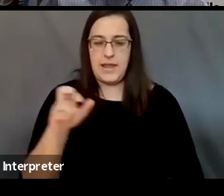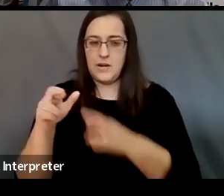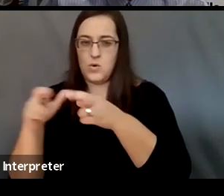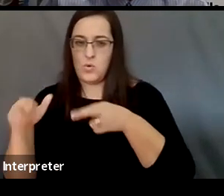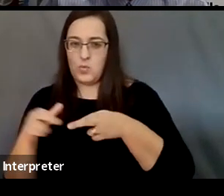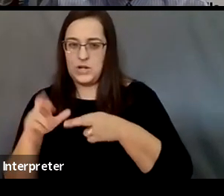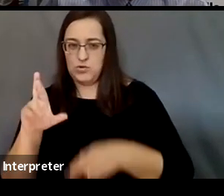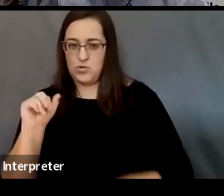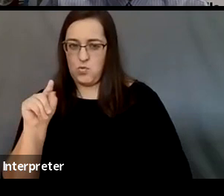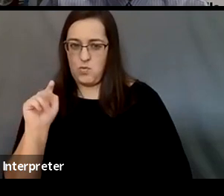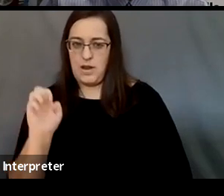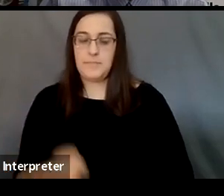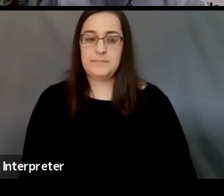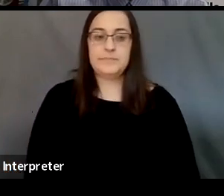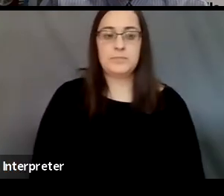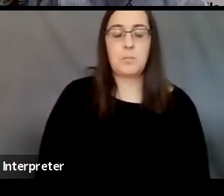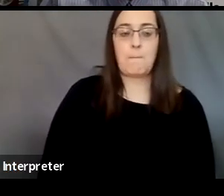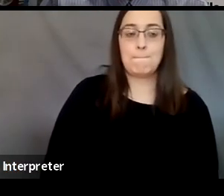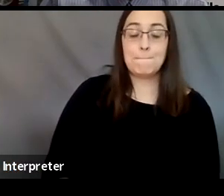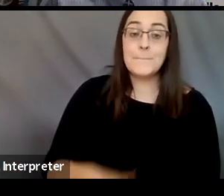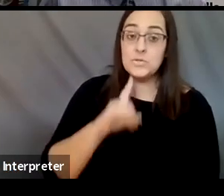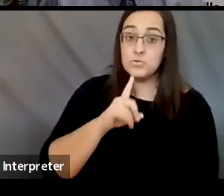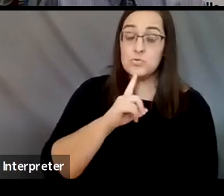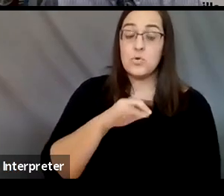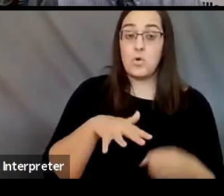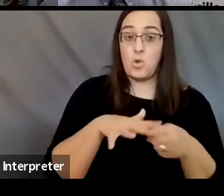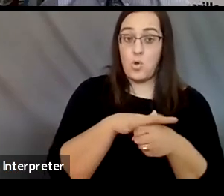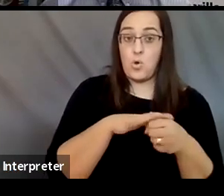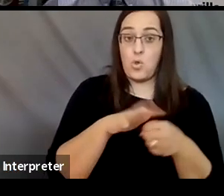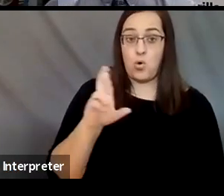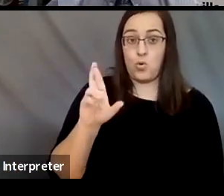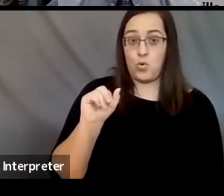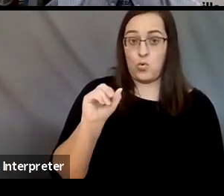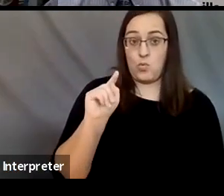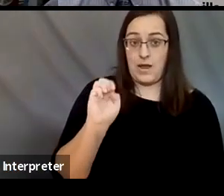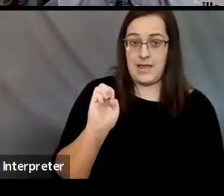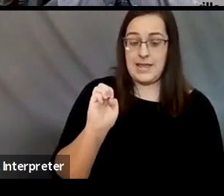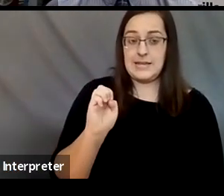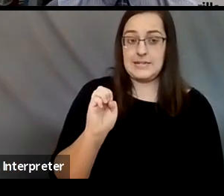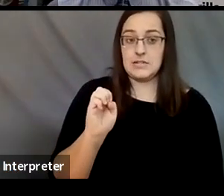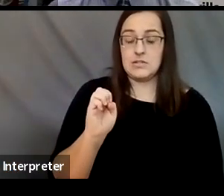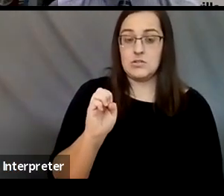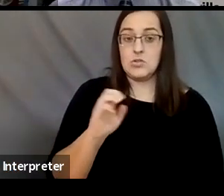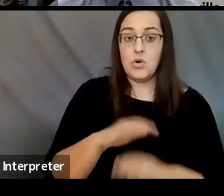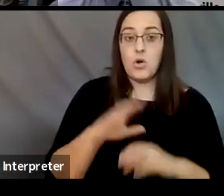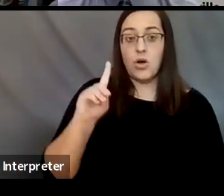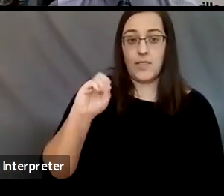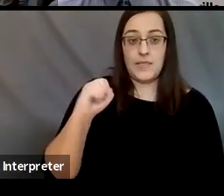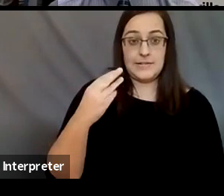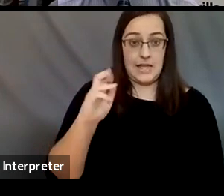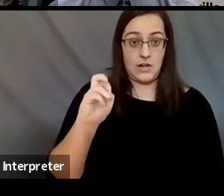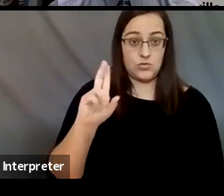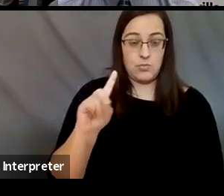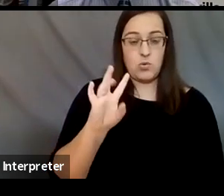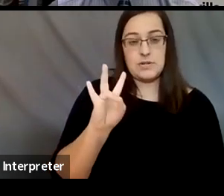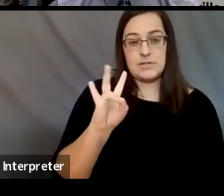rate? Sure, so the local rate, as on the dashboard currently, it's